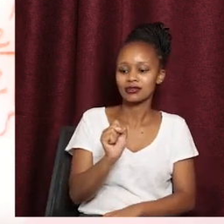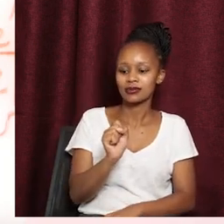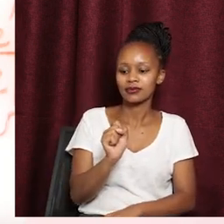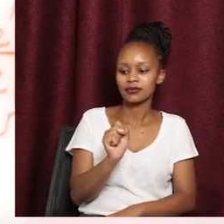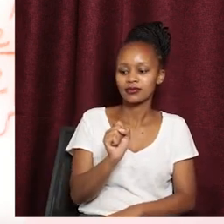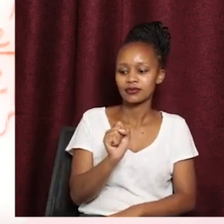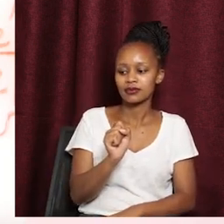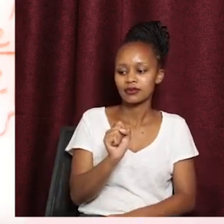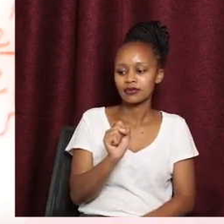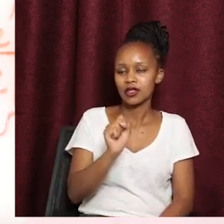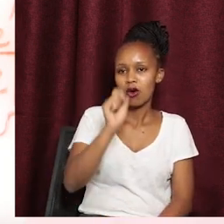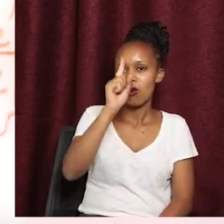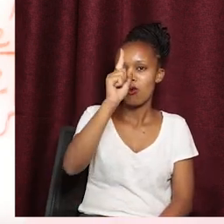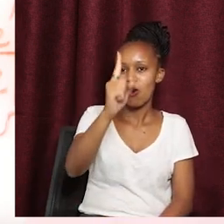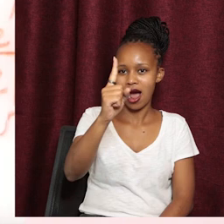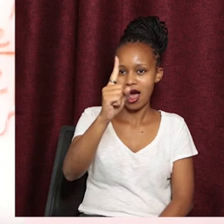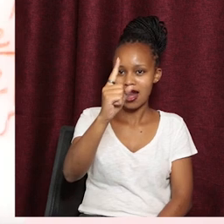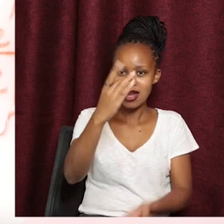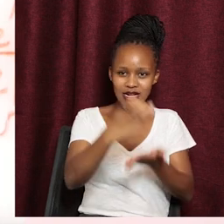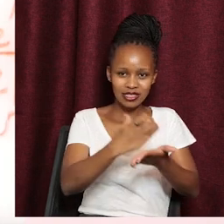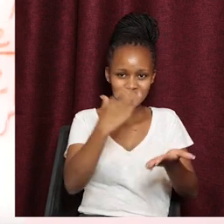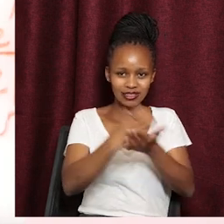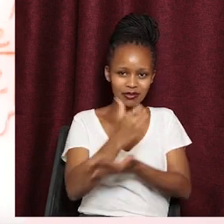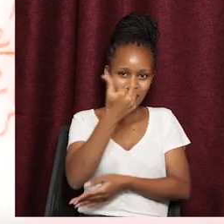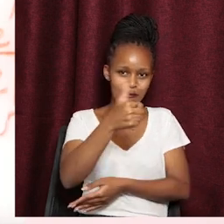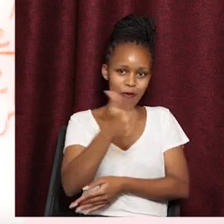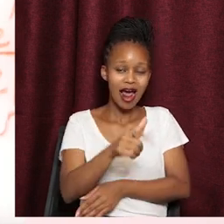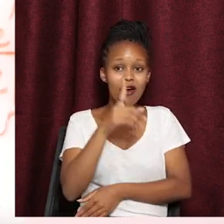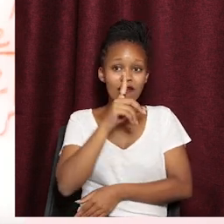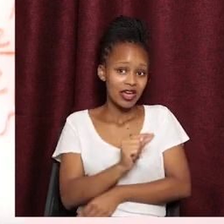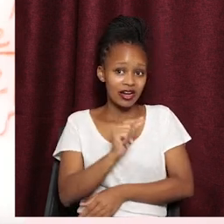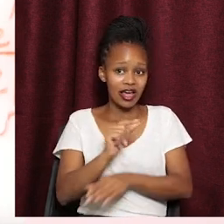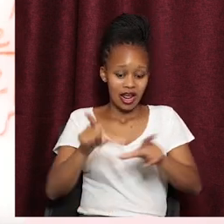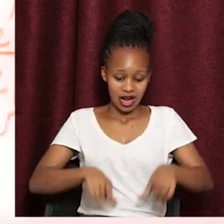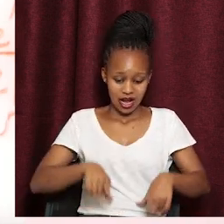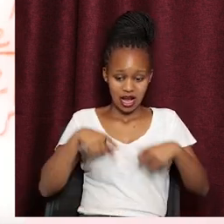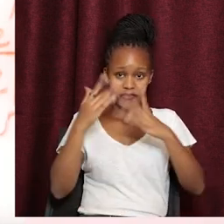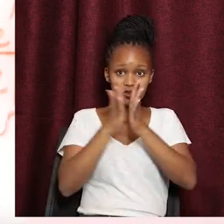more chapter left in the life story of Jesus.